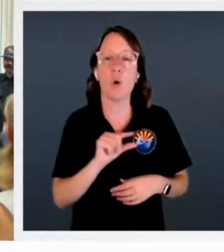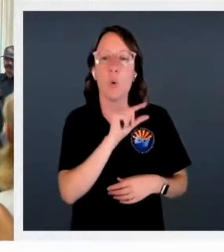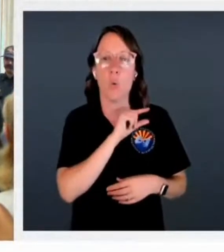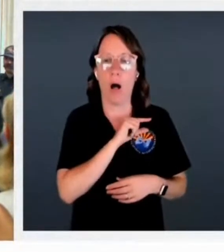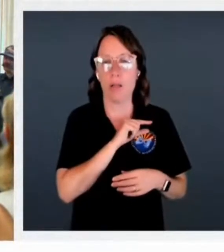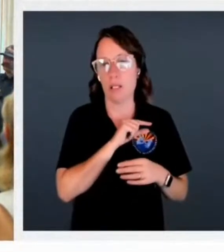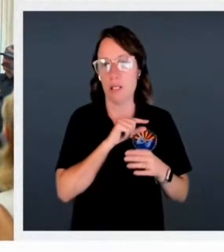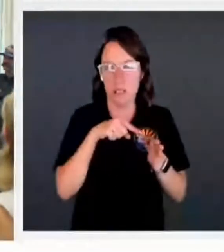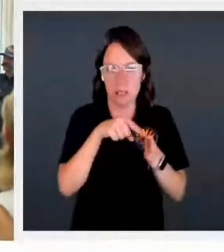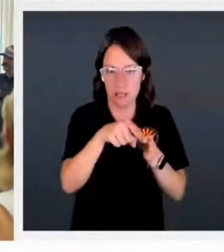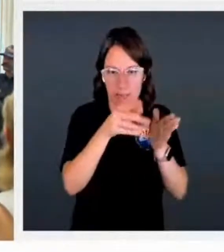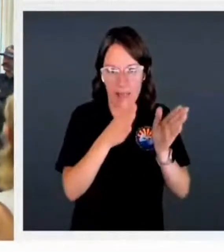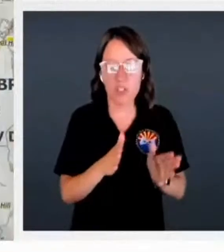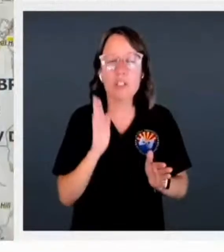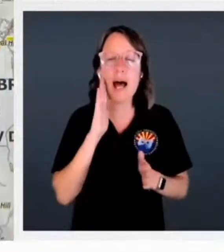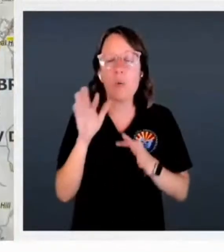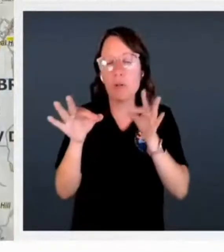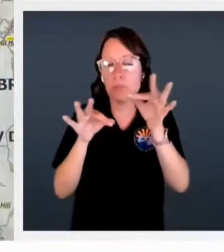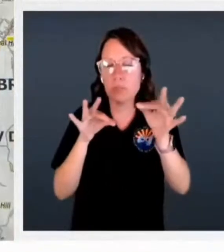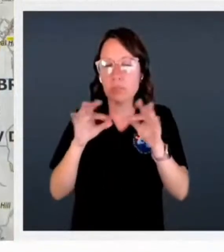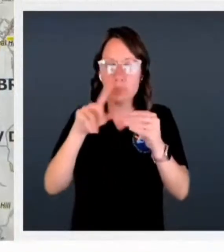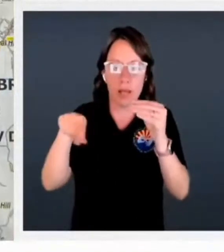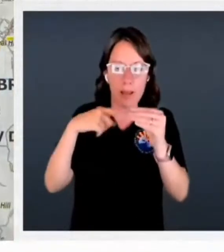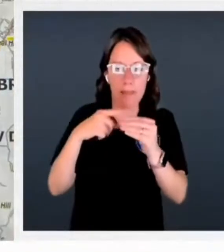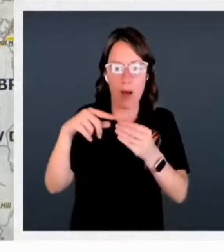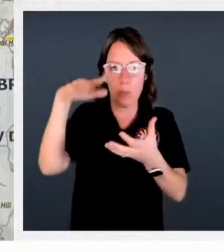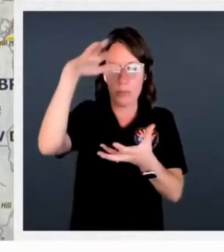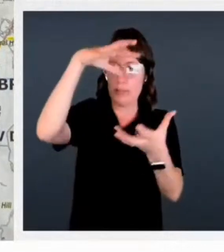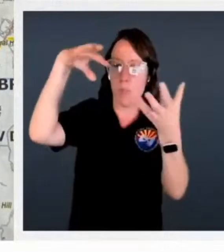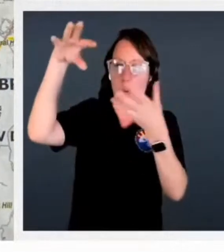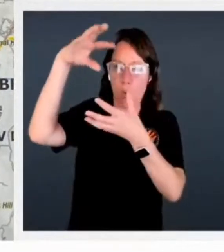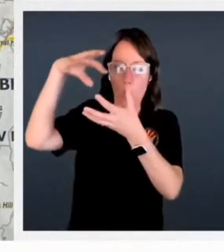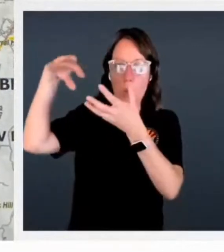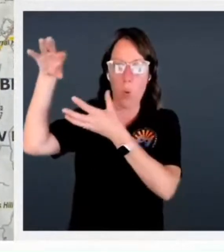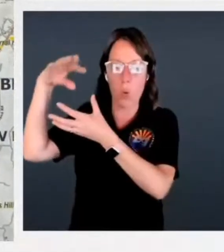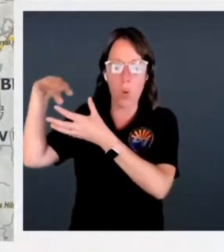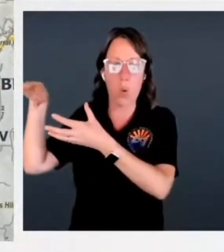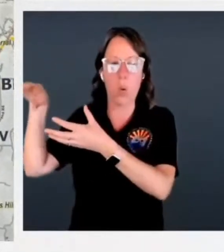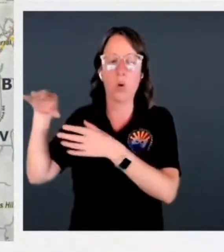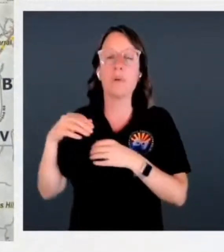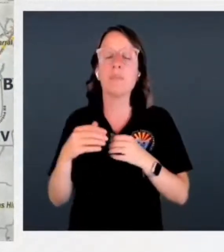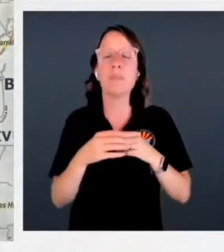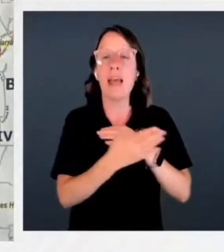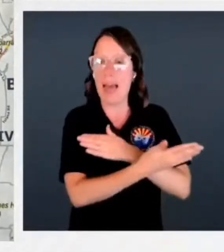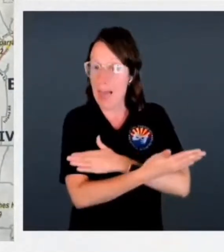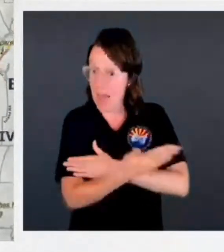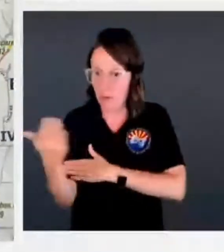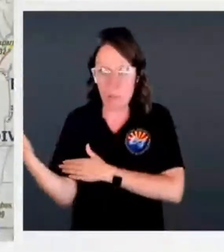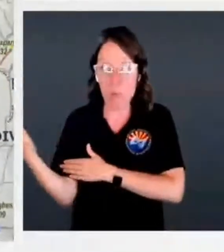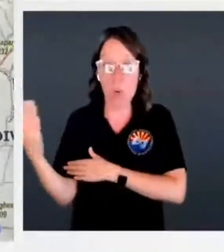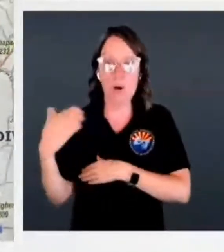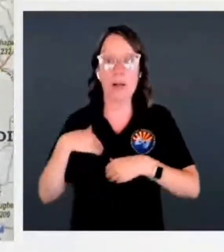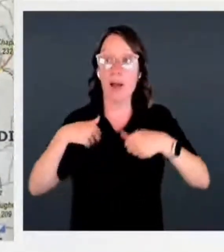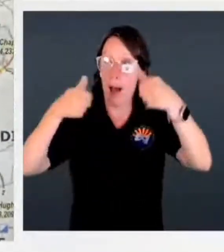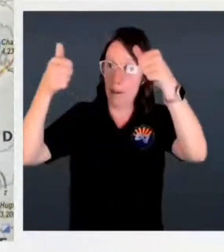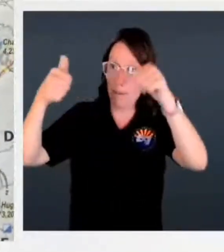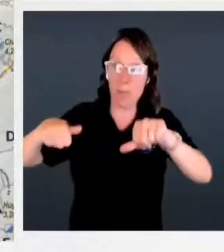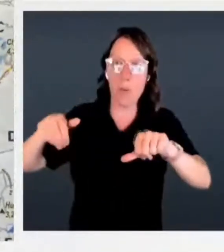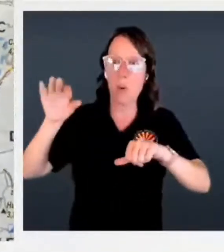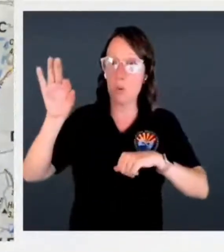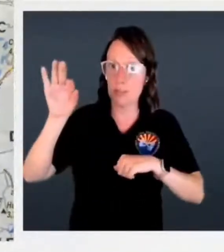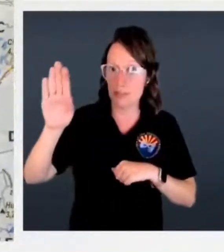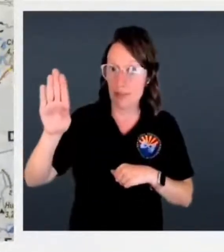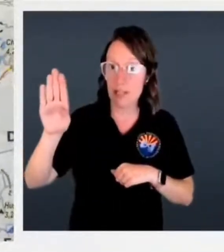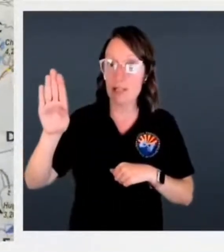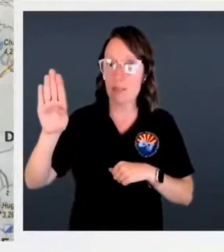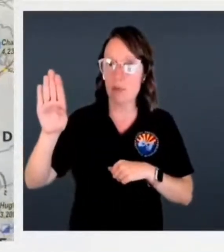you a daily smoke outlook. So this outlook gets posted every morning. I think it goes out on the Facebook page.